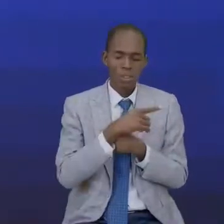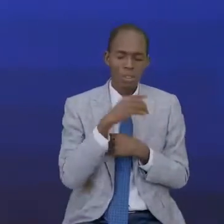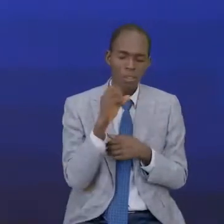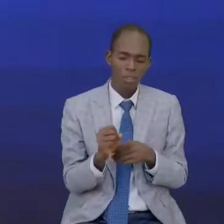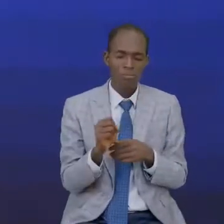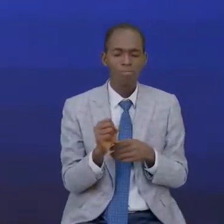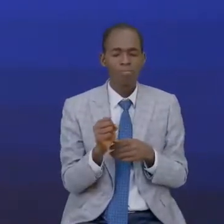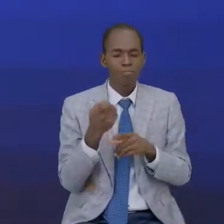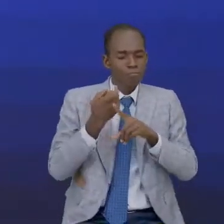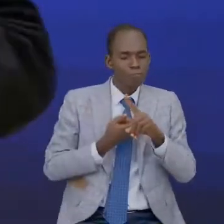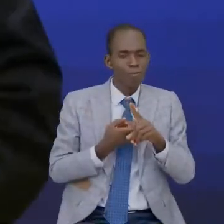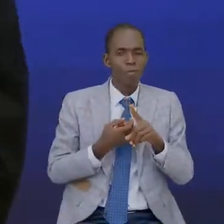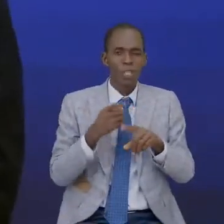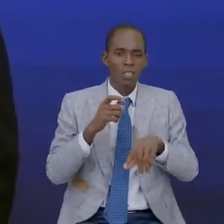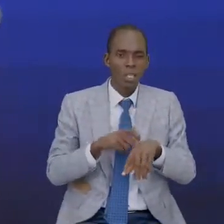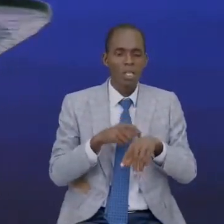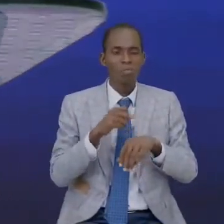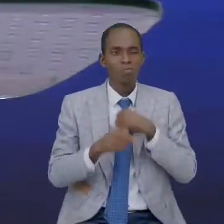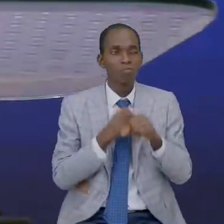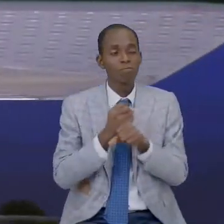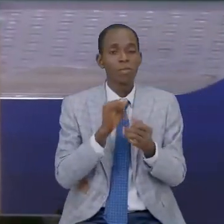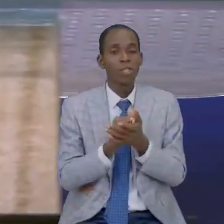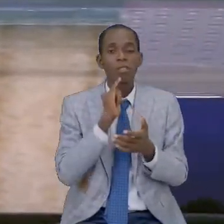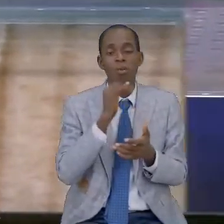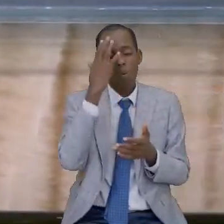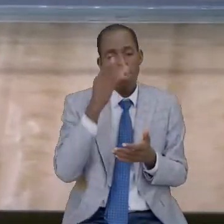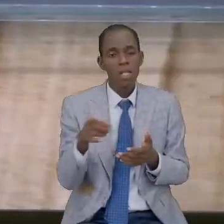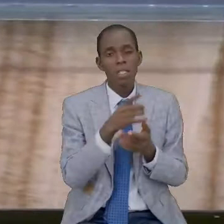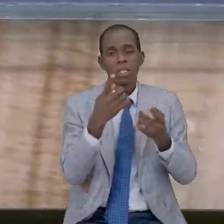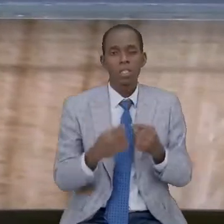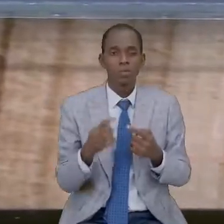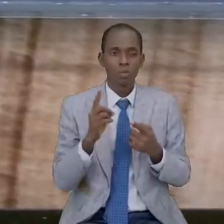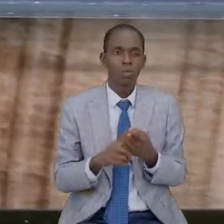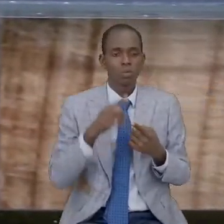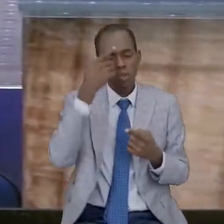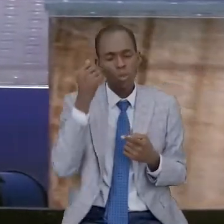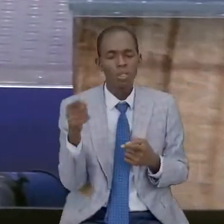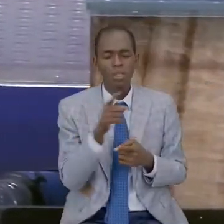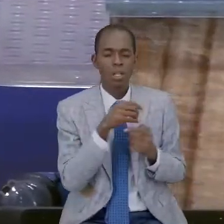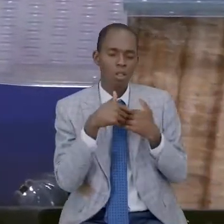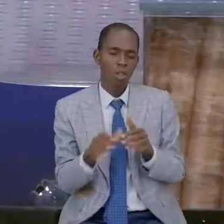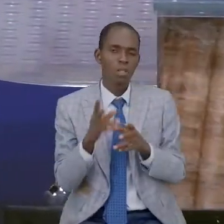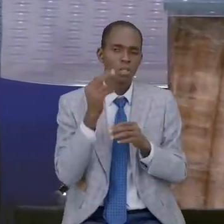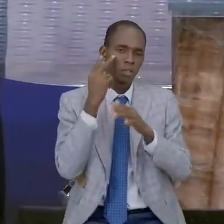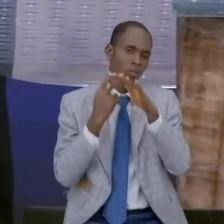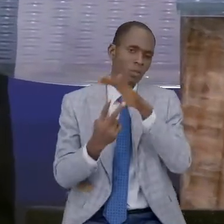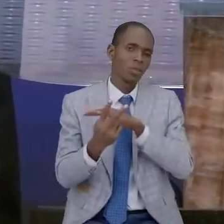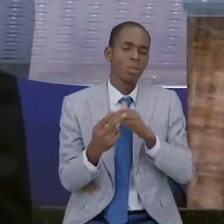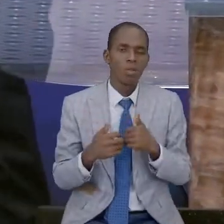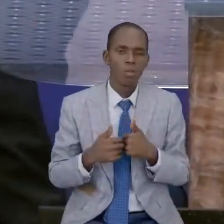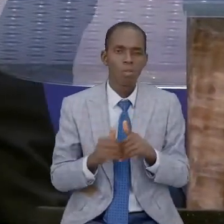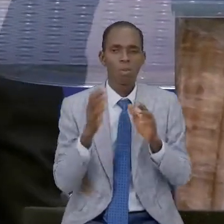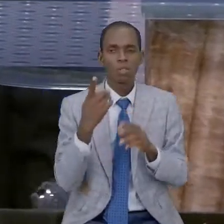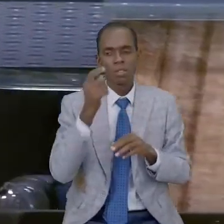months and times and years. That's what they came to, because they lost the vision and they lost